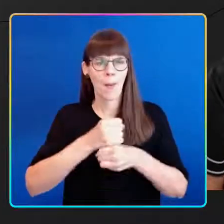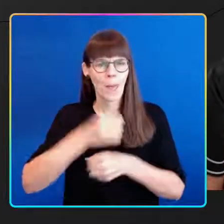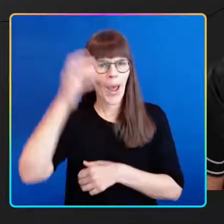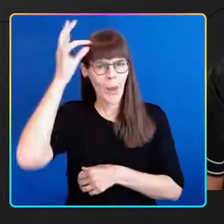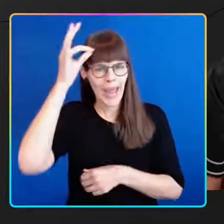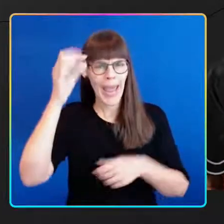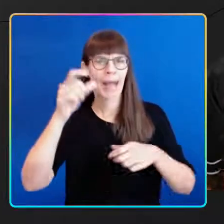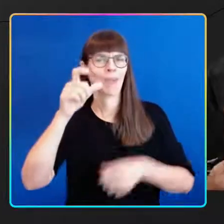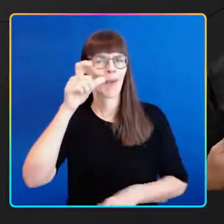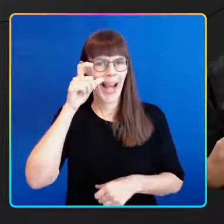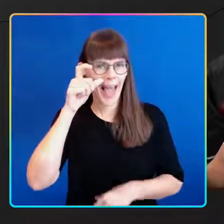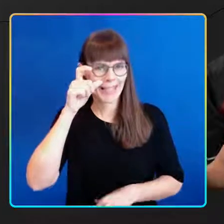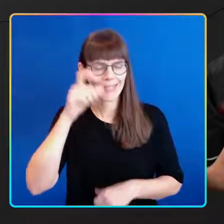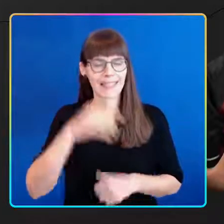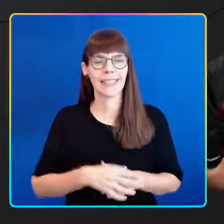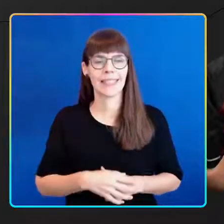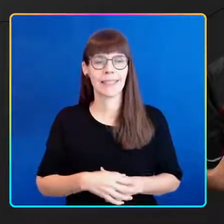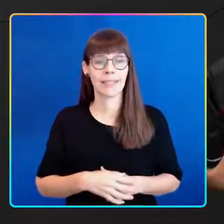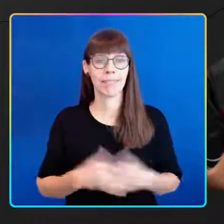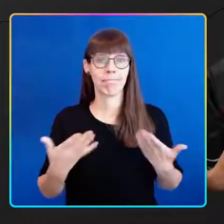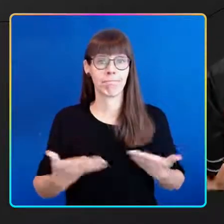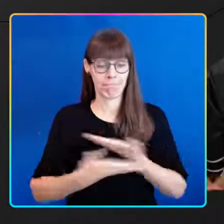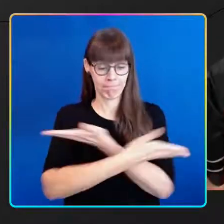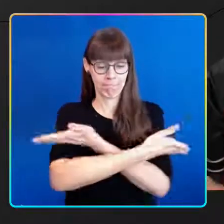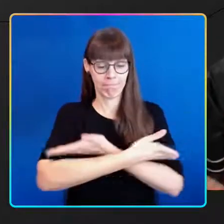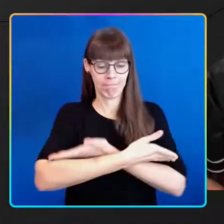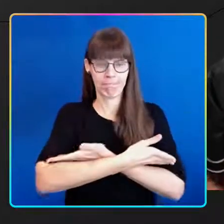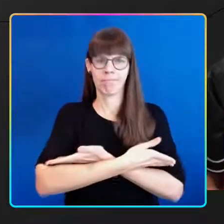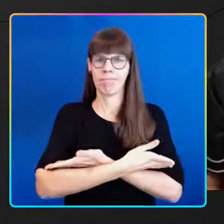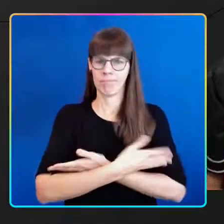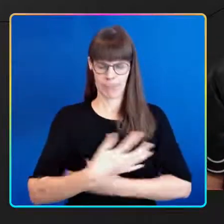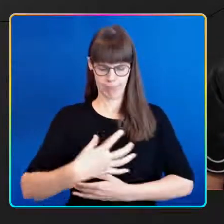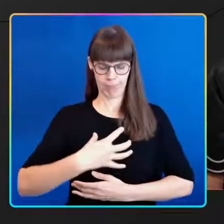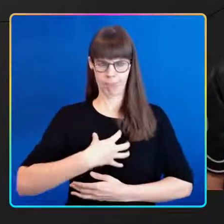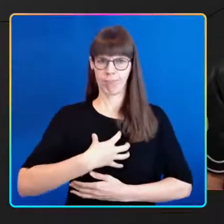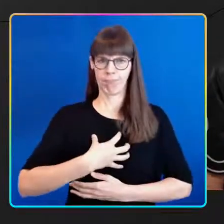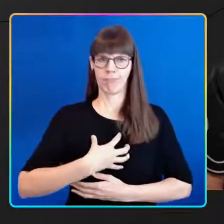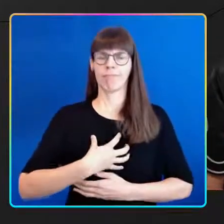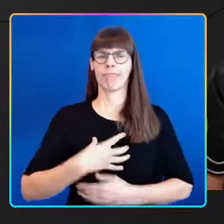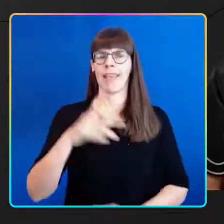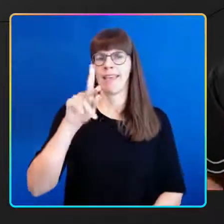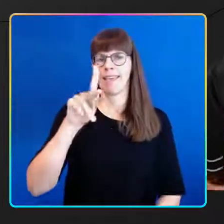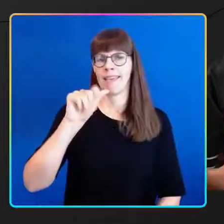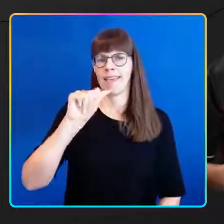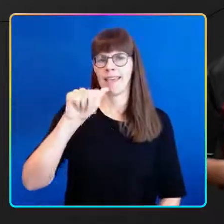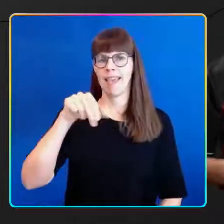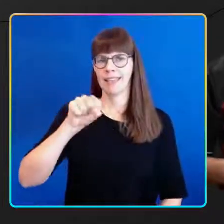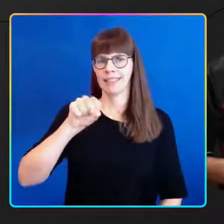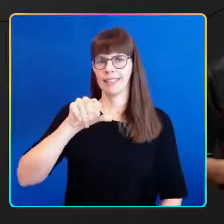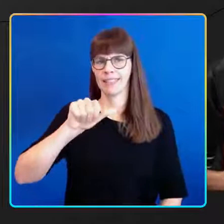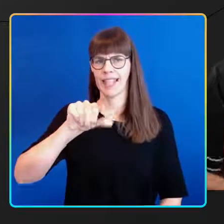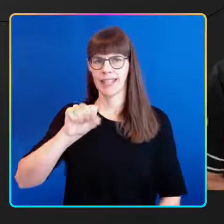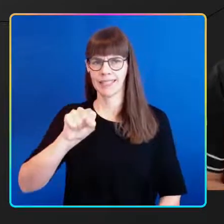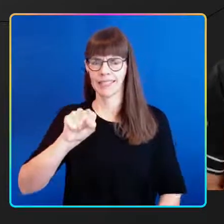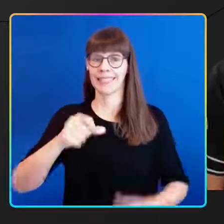I'm wearing a Kansas City Developer Conference jersey, as been